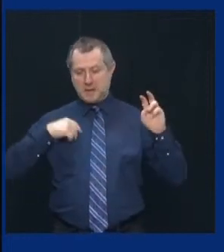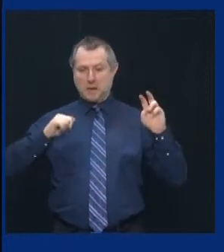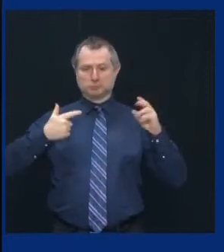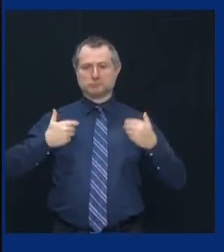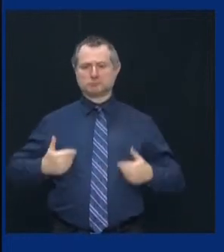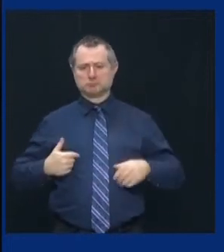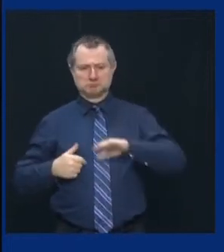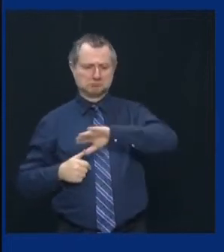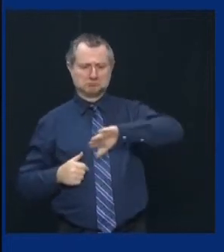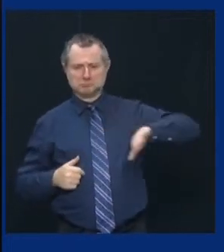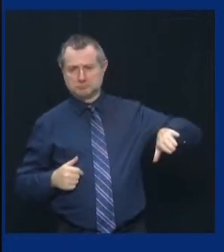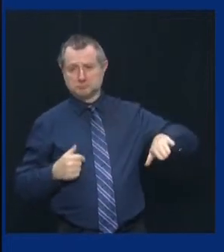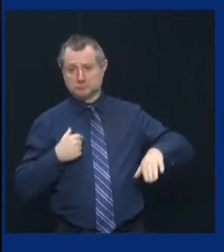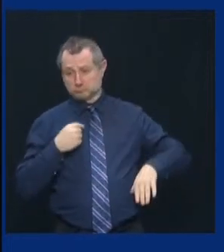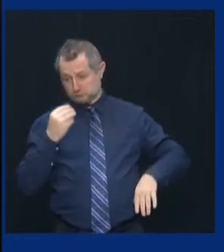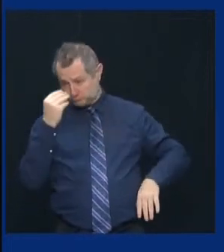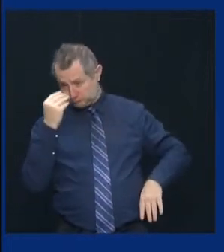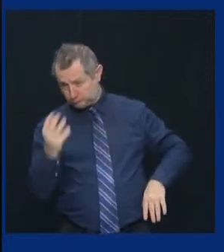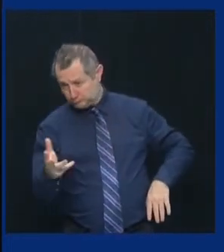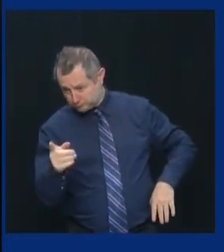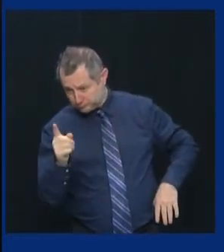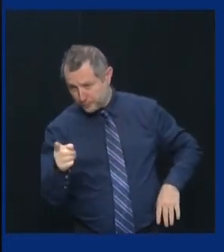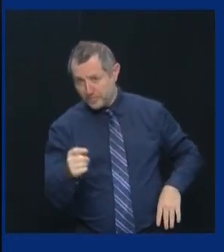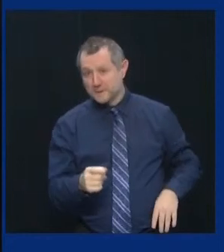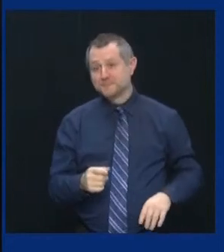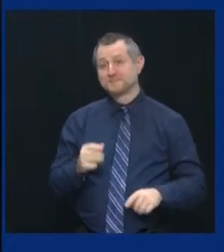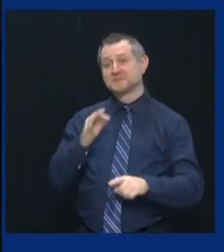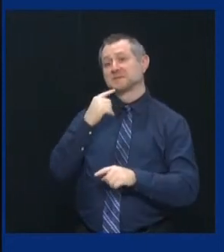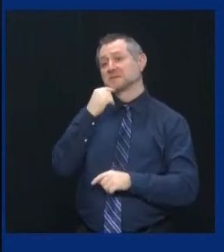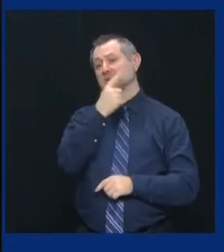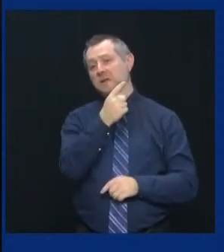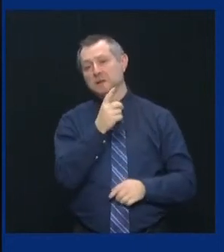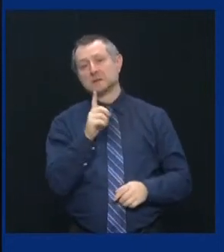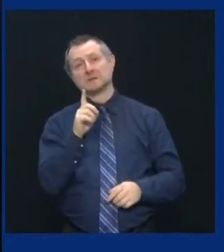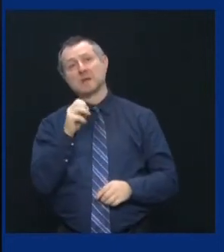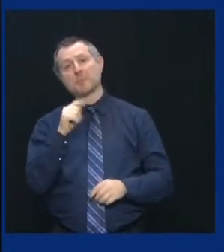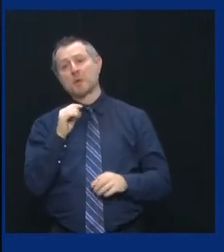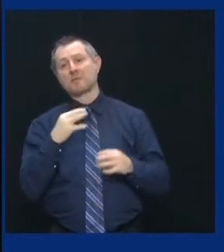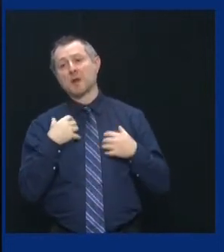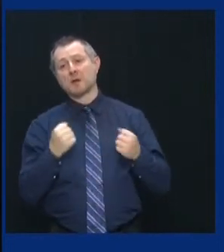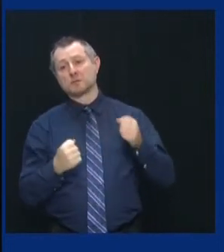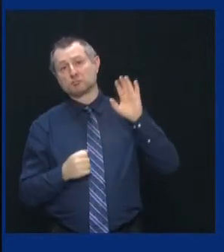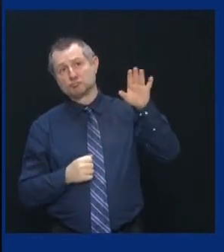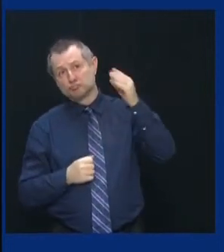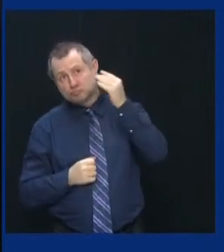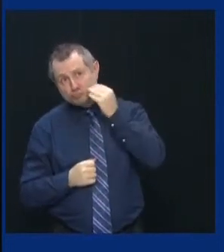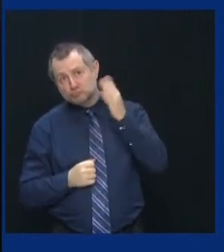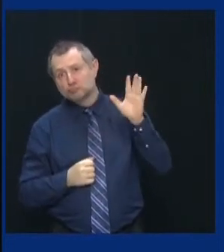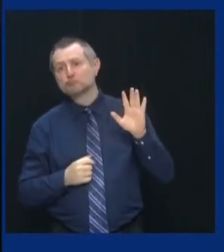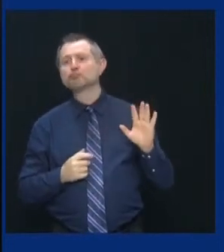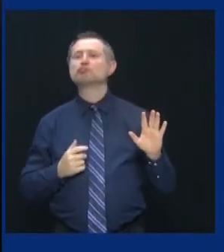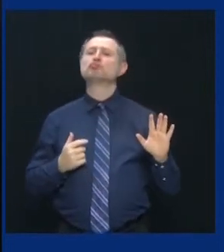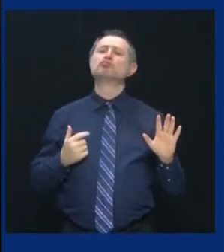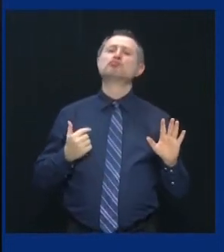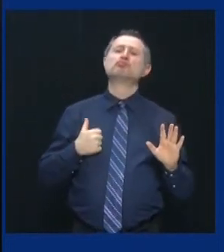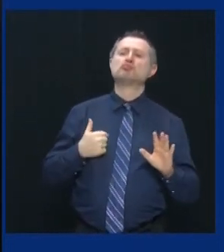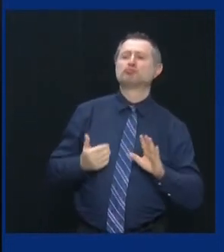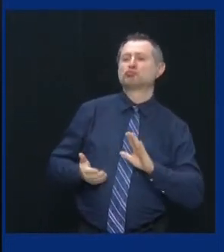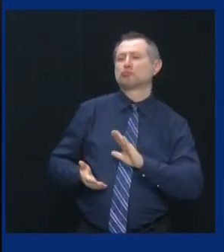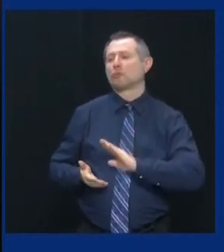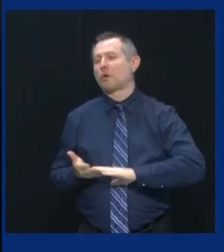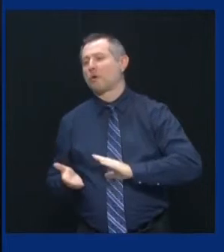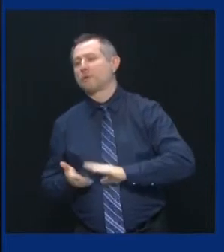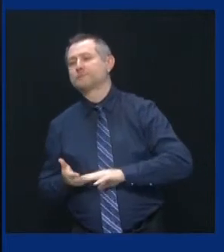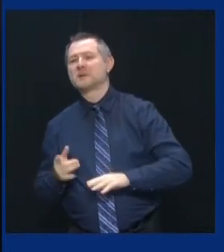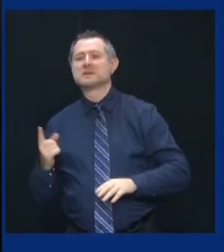Andrew, if you say to the Department of Health, I operate SIF